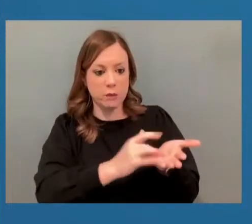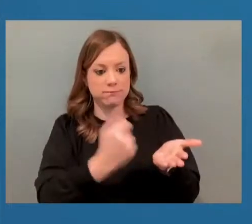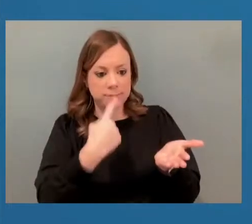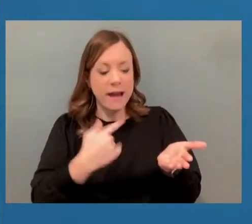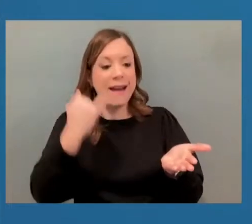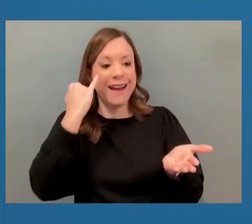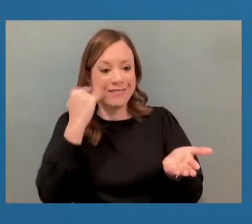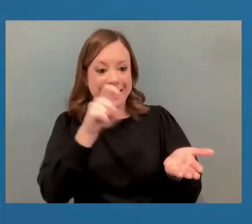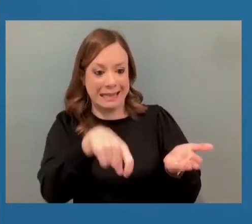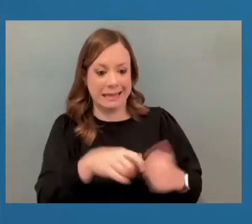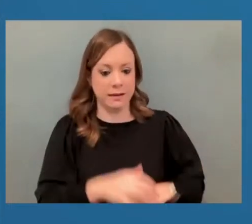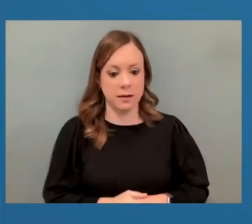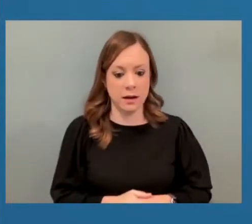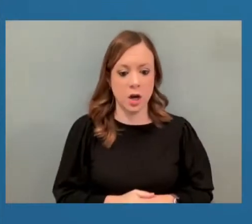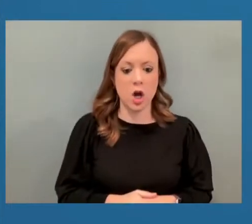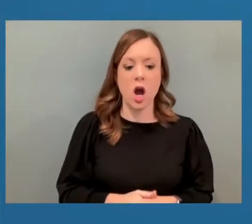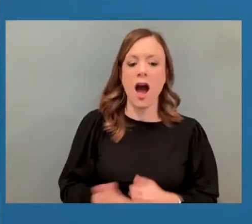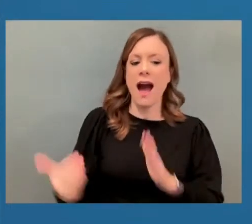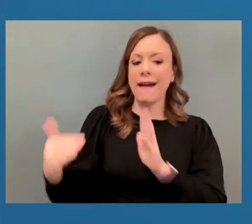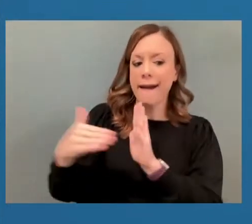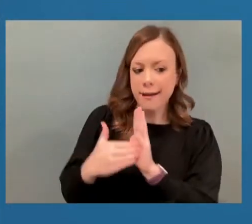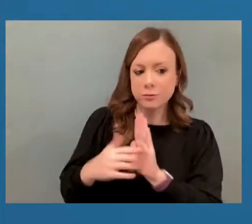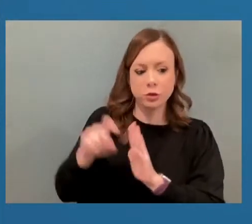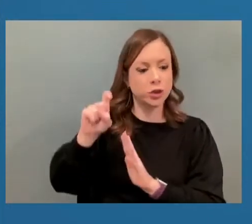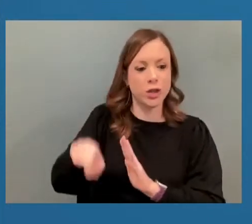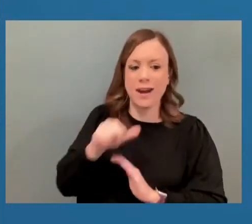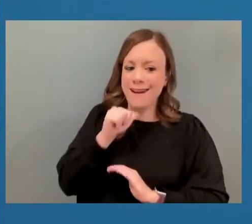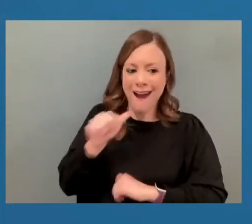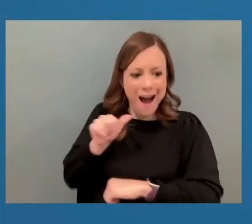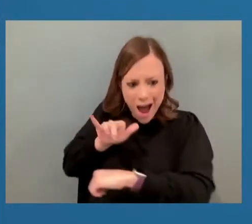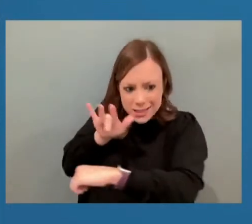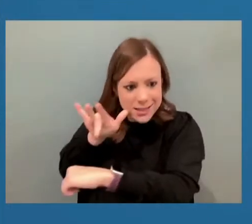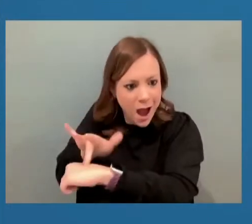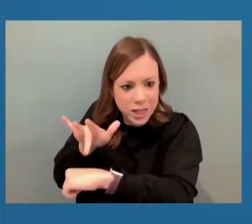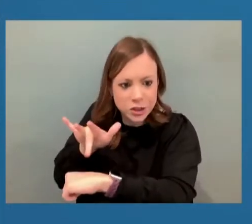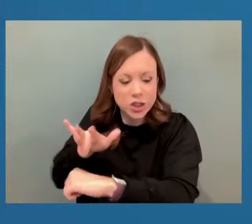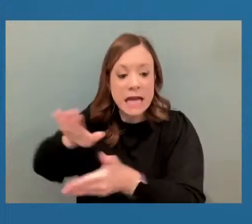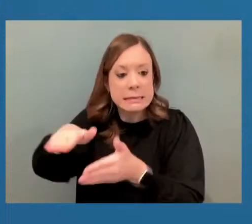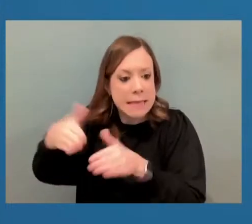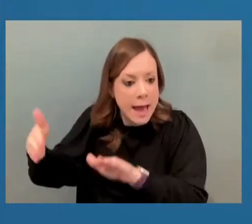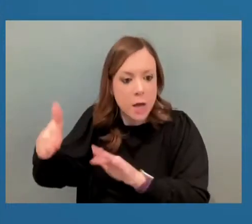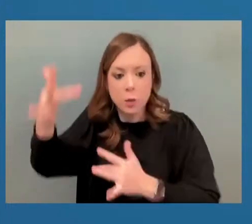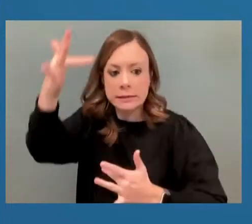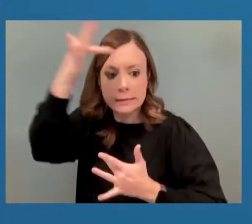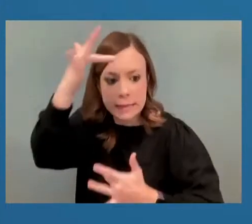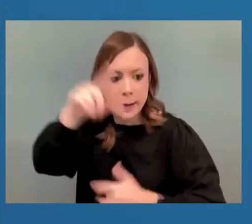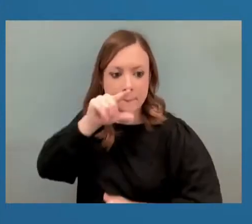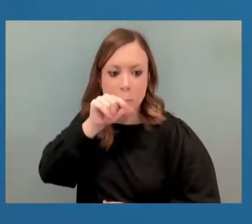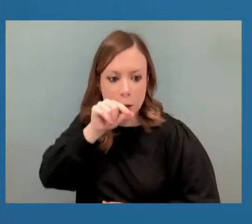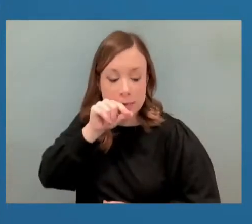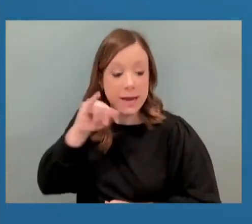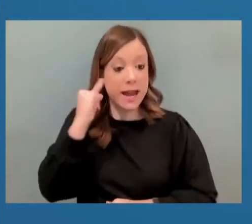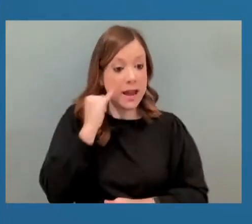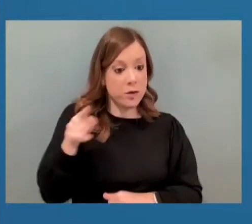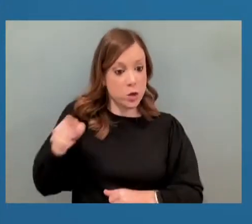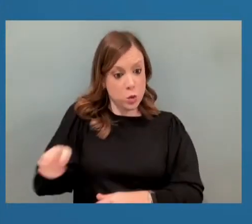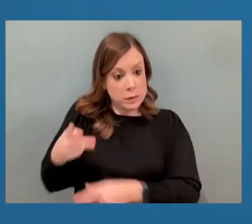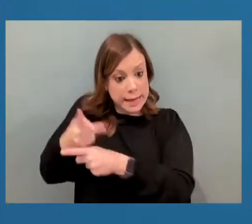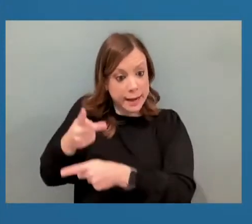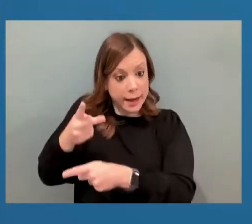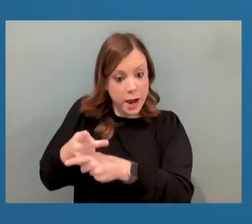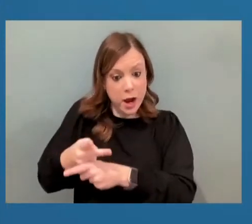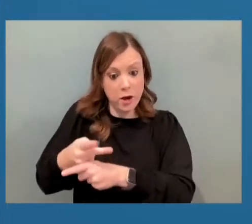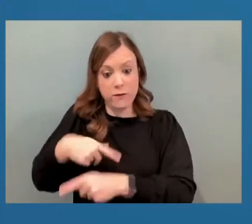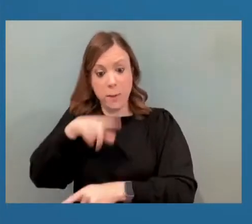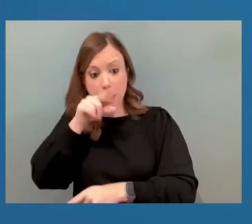avoid contact with dead or ill birds. You know, and for folks that do keep chickens, ducks, or geese, you should familiarize yourselves with